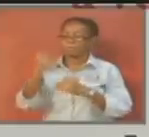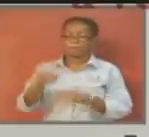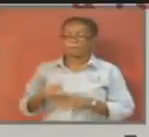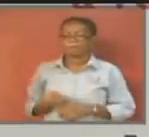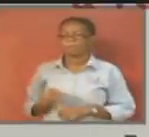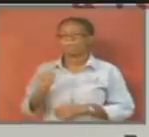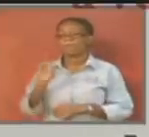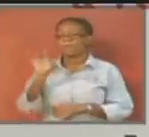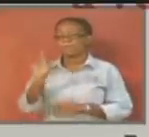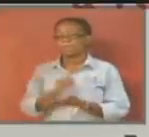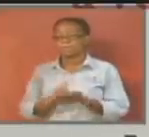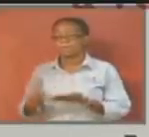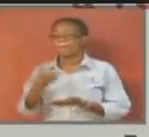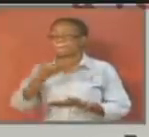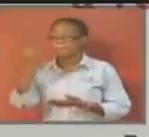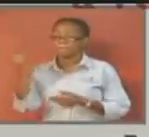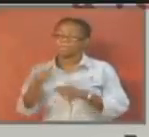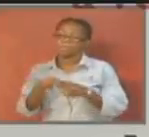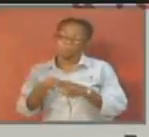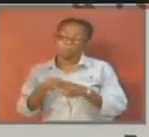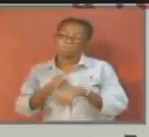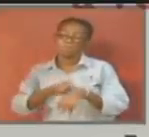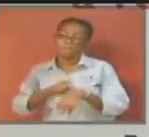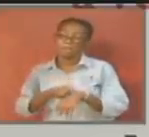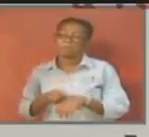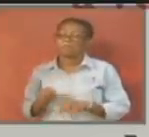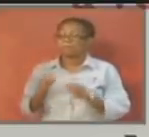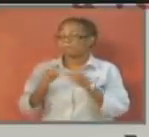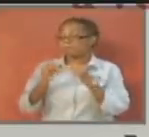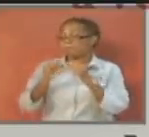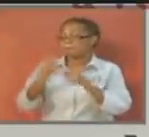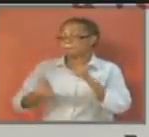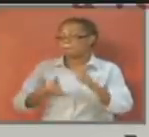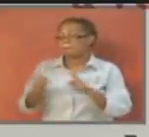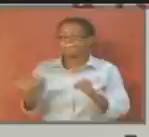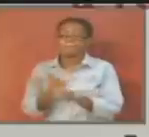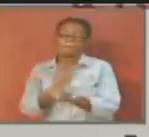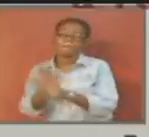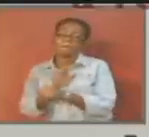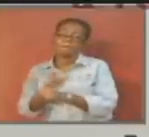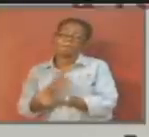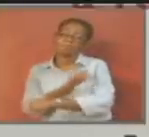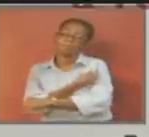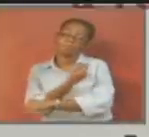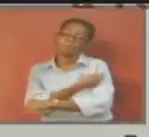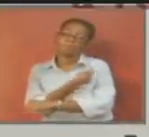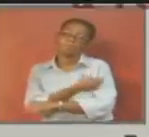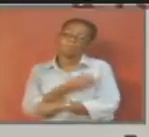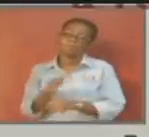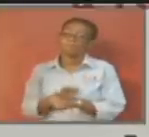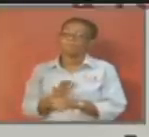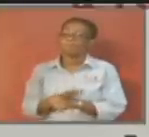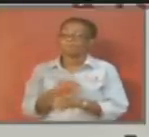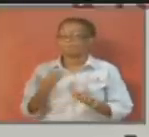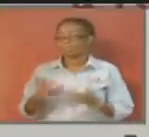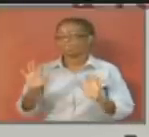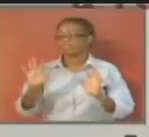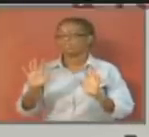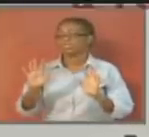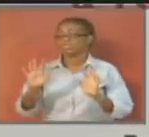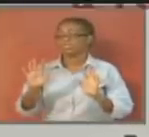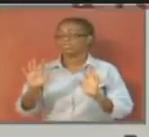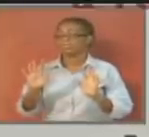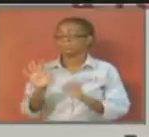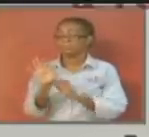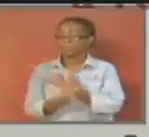that are given by the RHAs. In terms of the crowds, we have considered various strategies. The RHAs will be leading